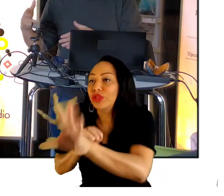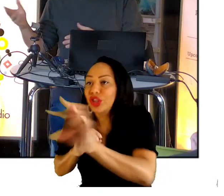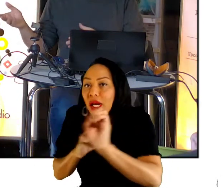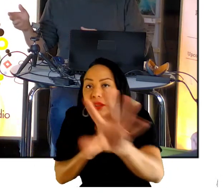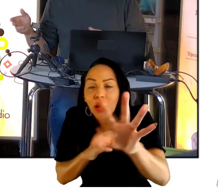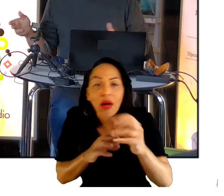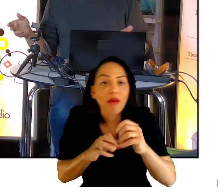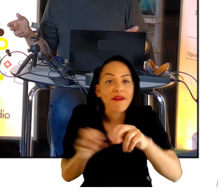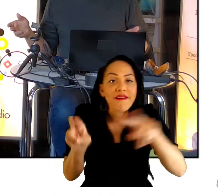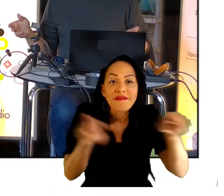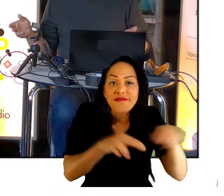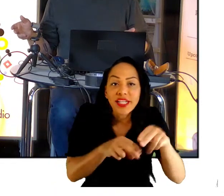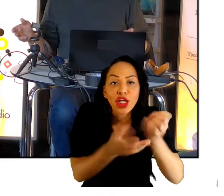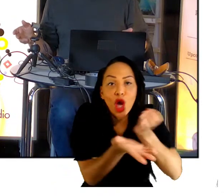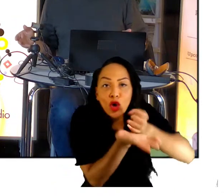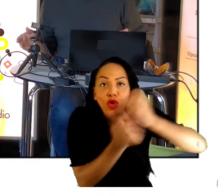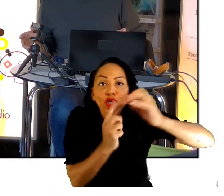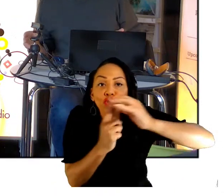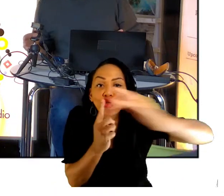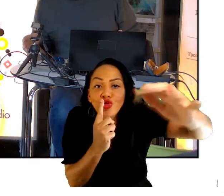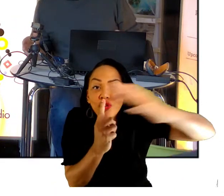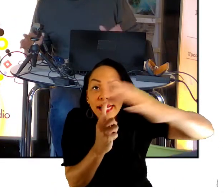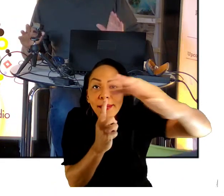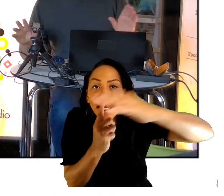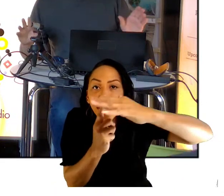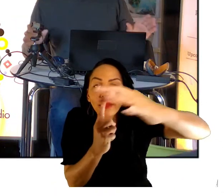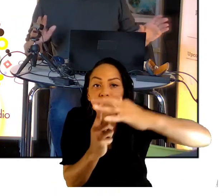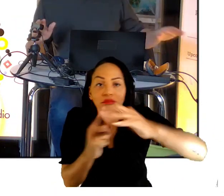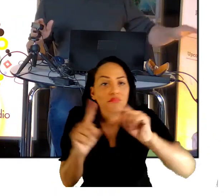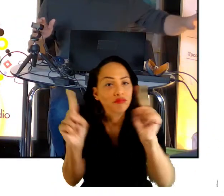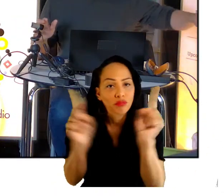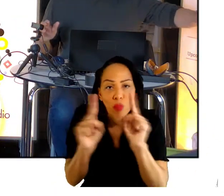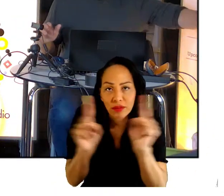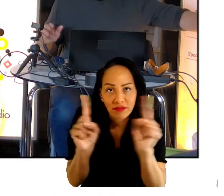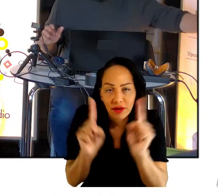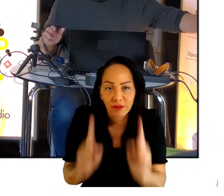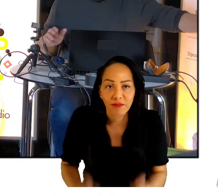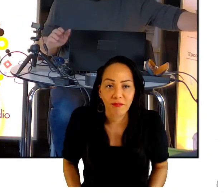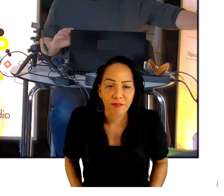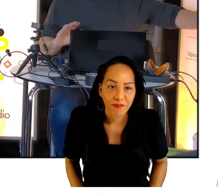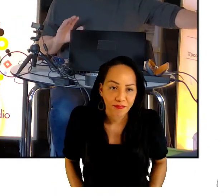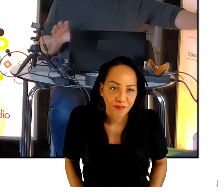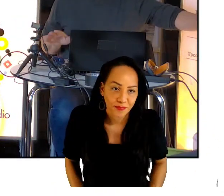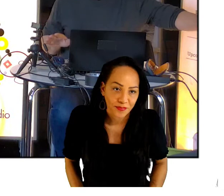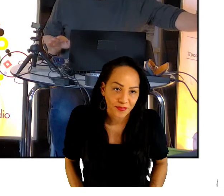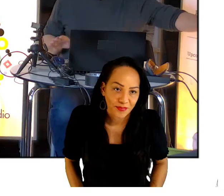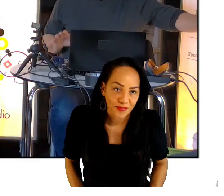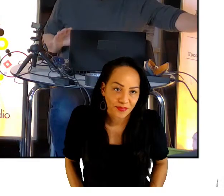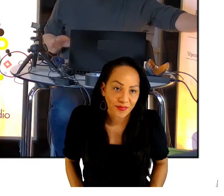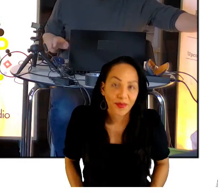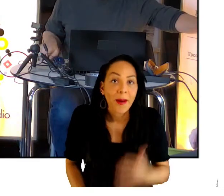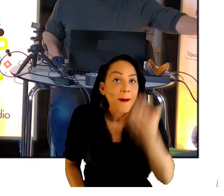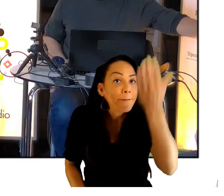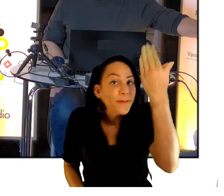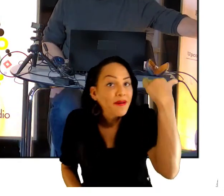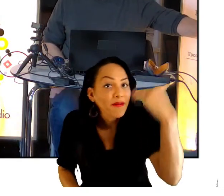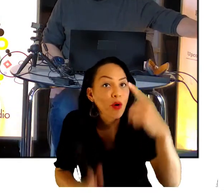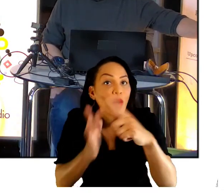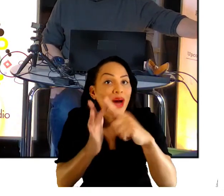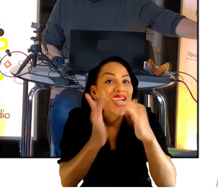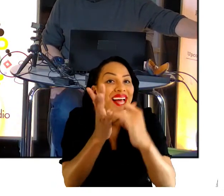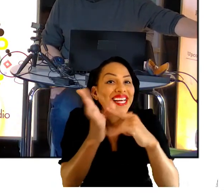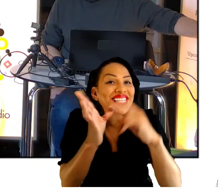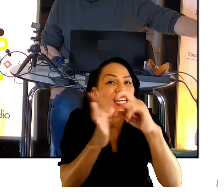now, whatever. Isadora used to have, I'm finding a bit wood to touch now, Isadora used to have a reputation for being a